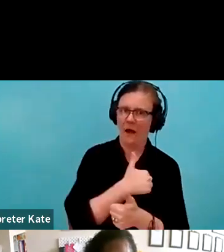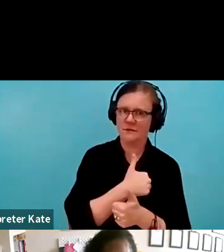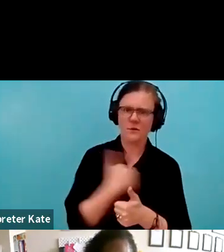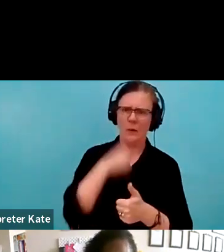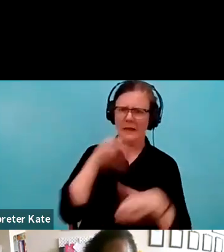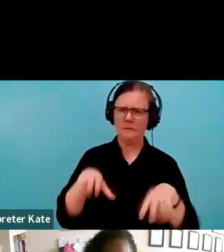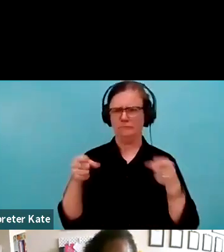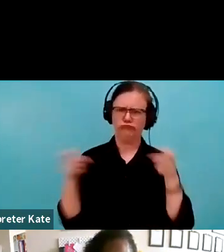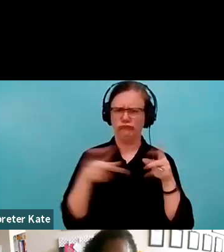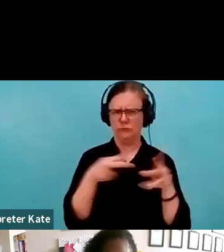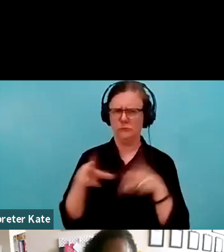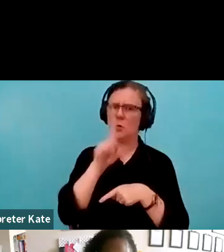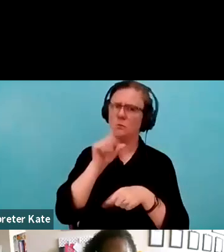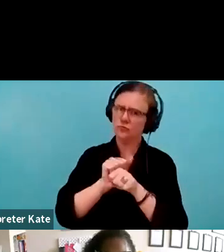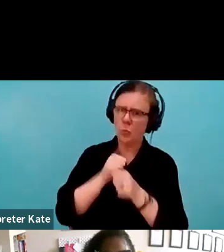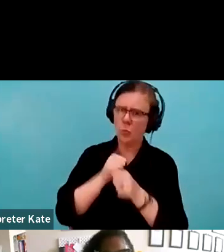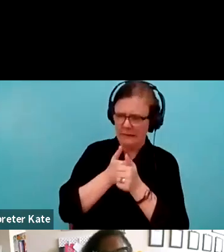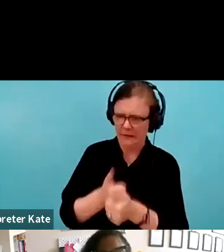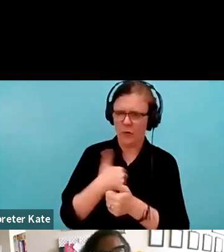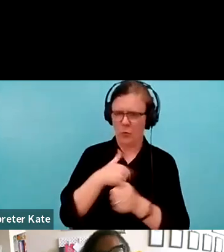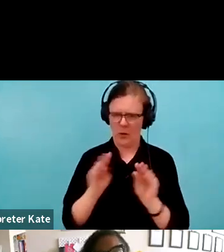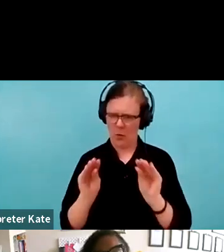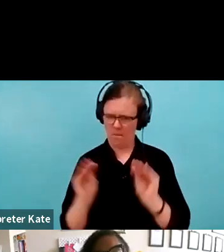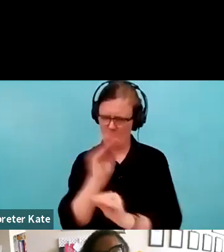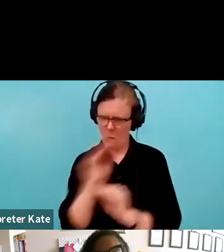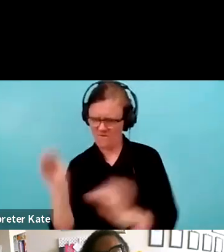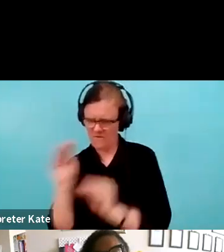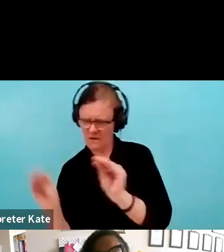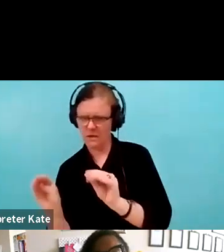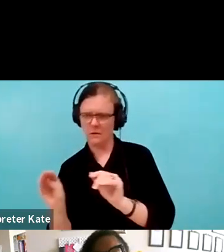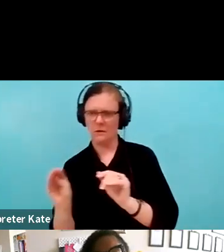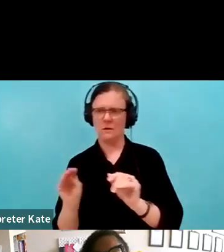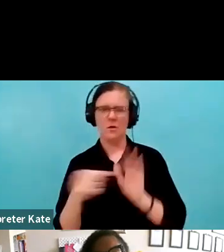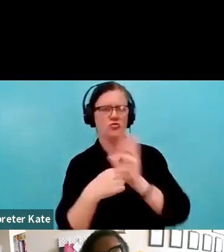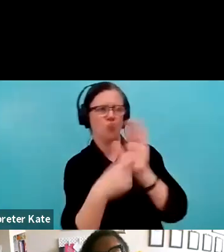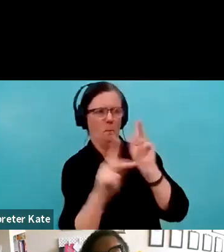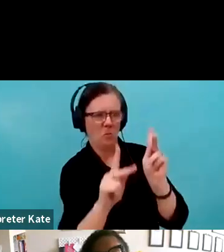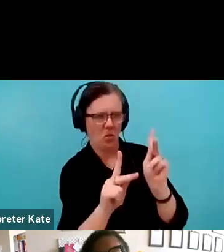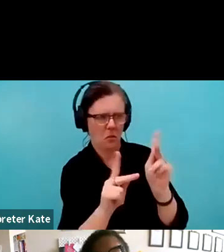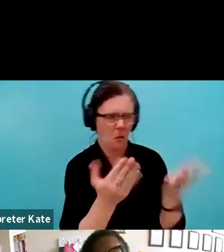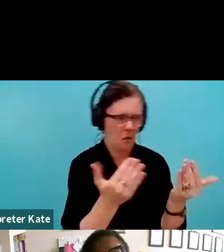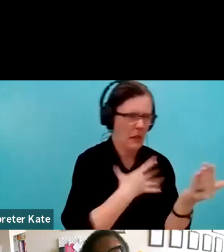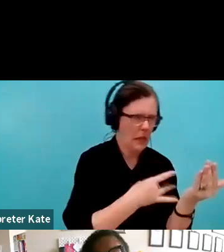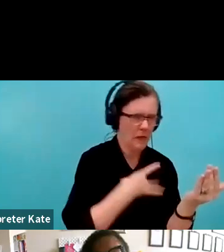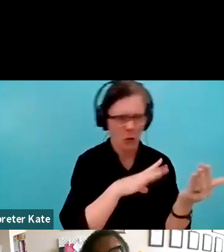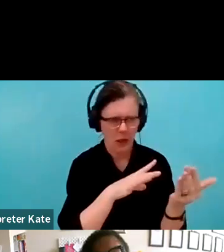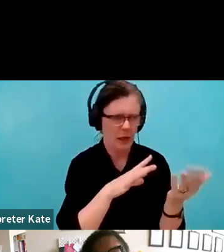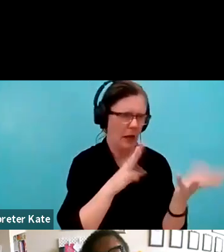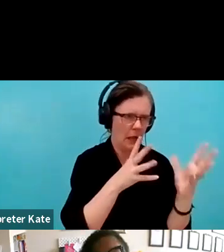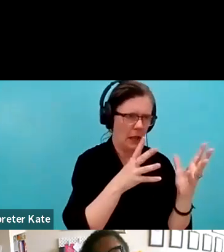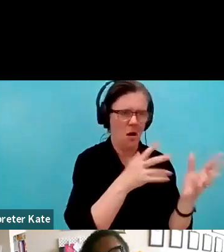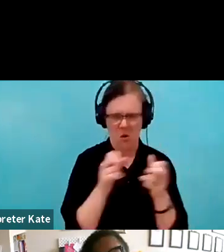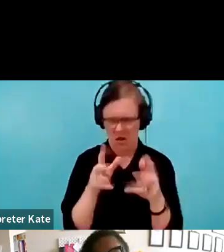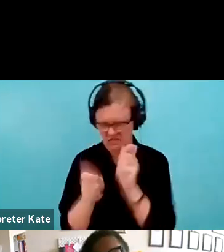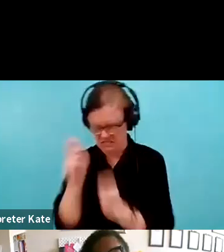very preconceived idea. So we were constantly moving things around, having test screenings, seeing what was striking people and what wasn't. And I think